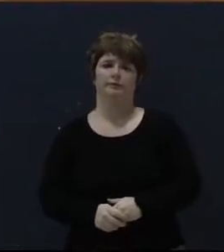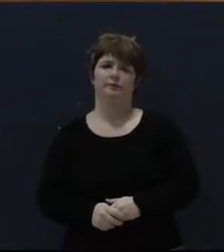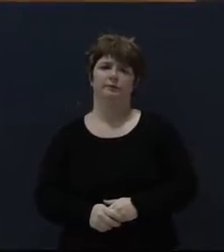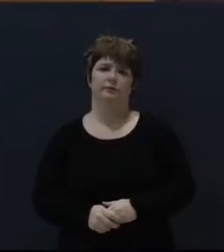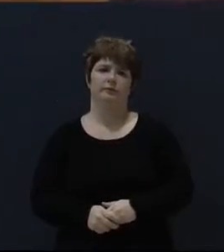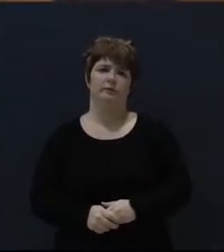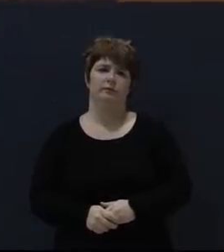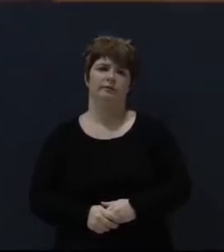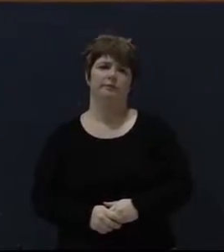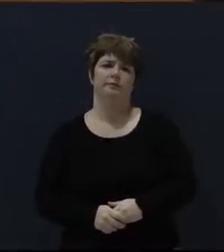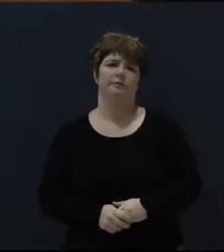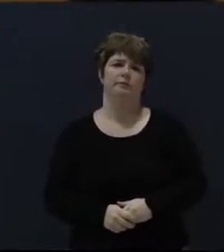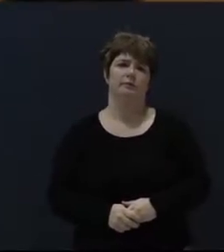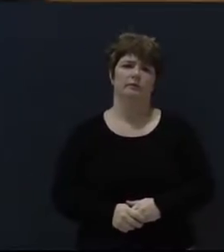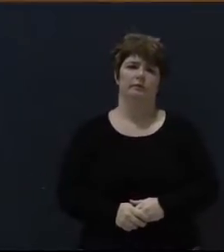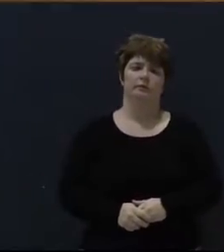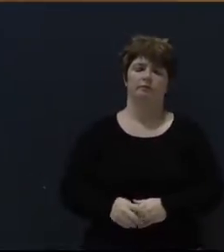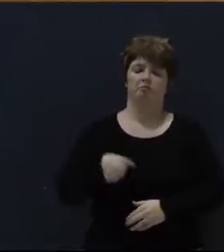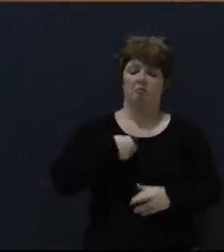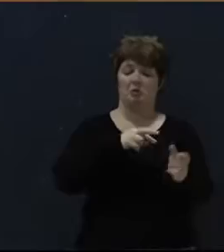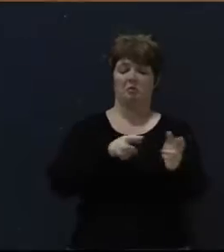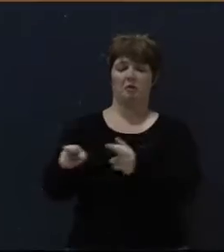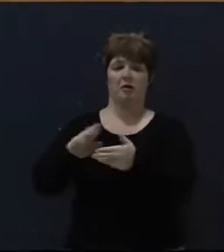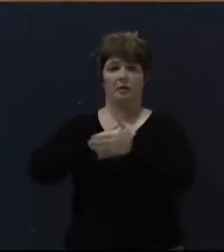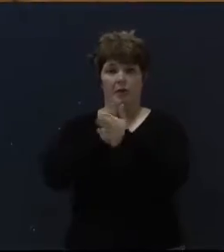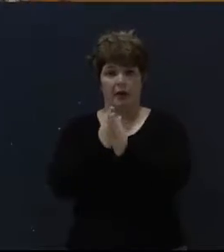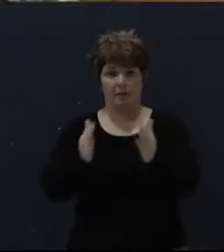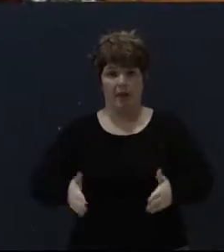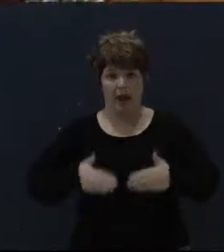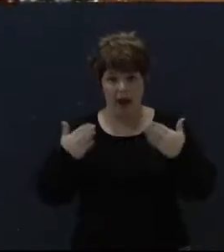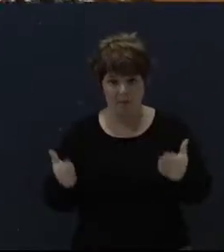Woo! I'm about to get happy now.